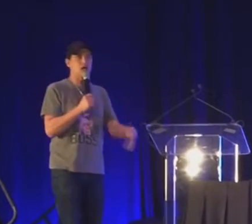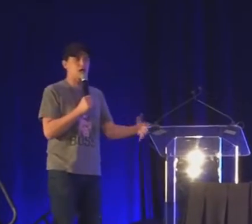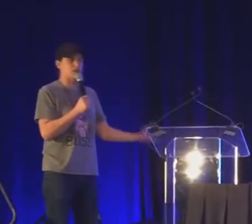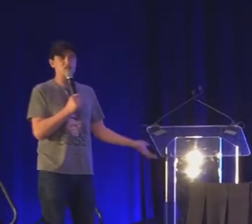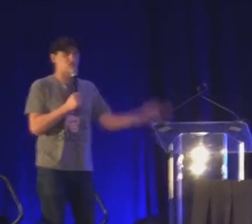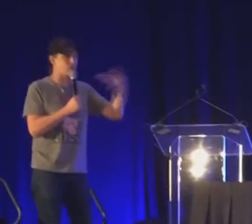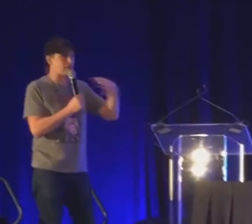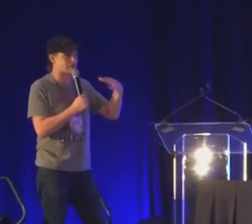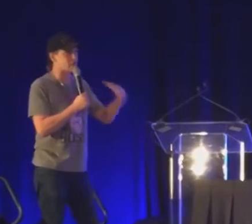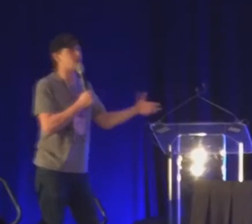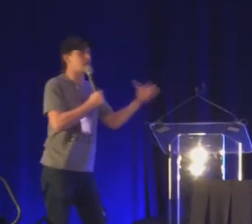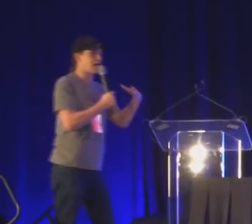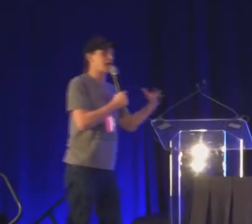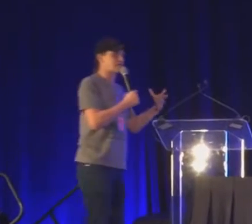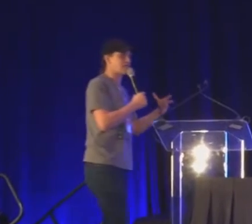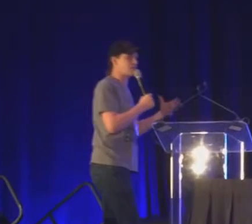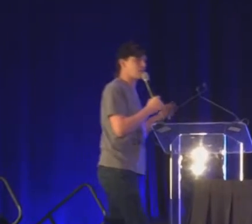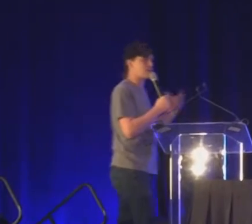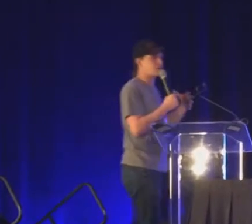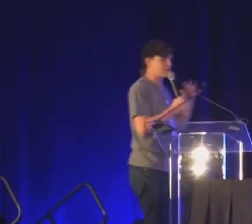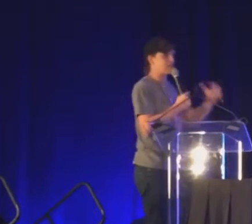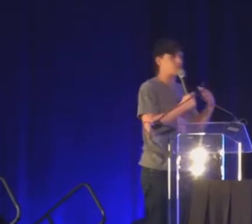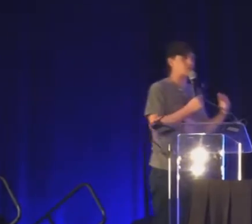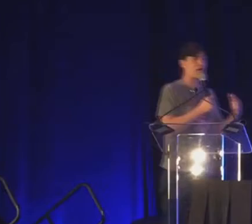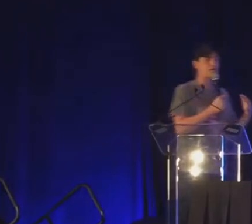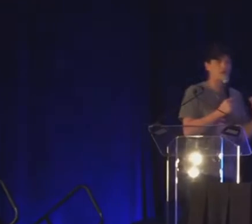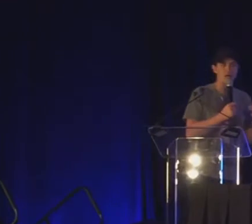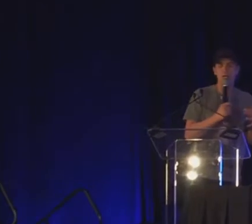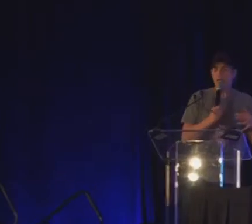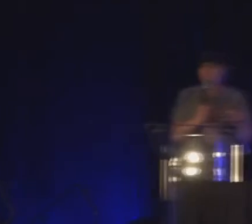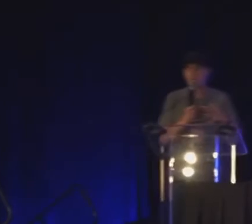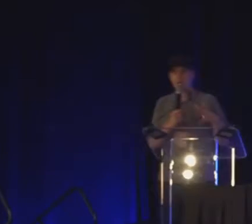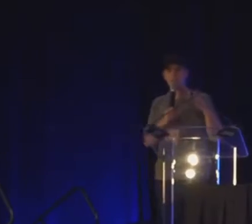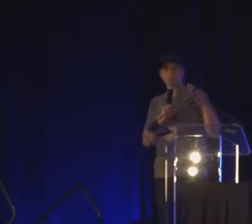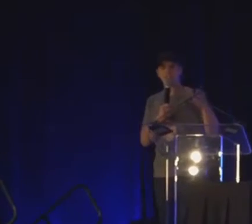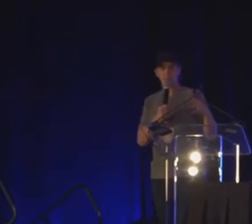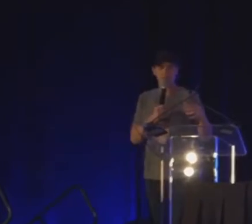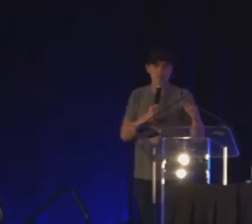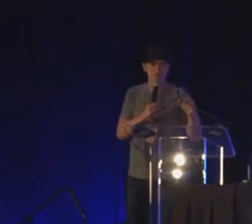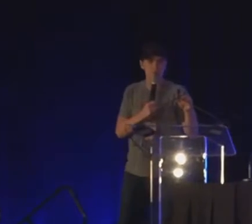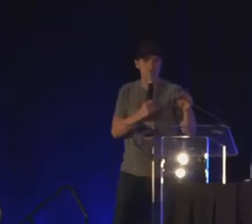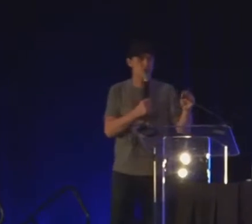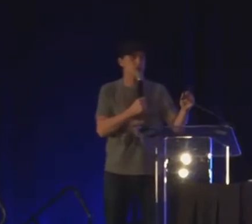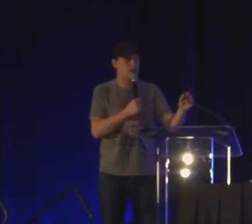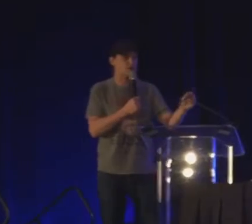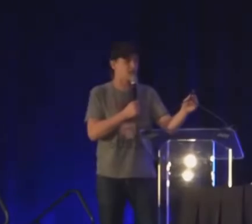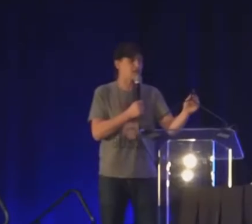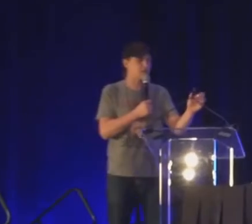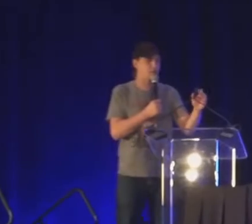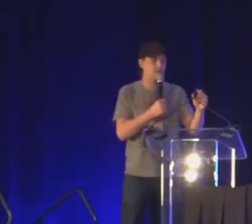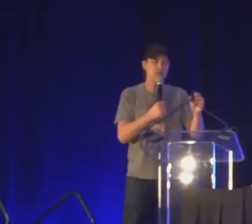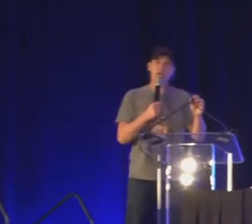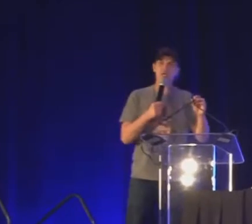produced. He just flew me out to London, and I acted in it, but me and him were chatting about, he's like, hey man, what's some other stuff you want to do? And I